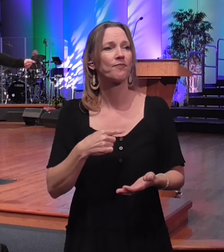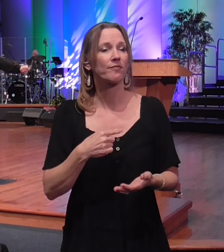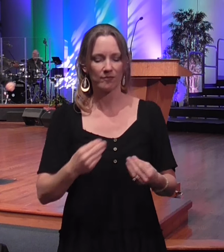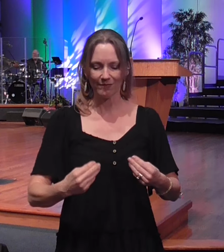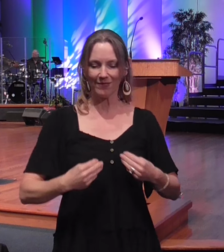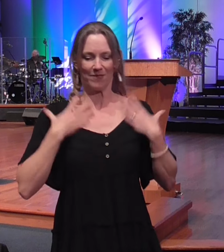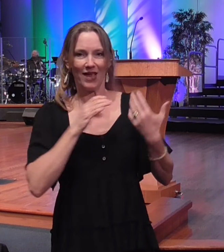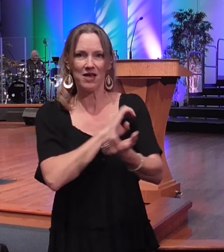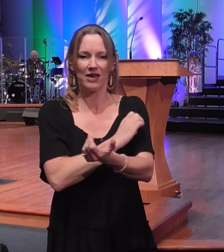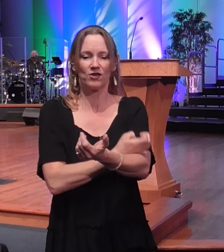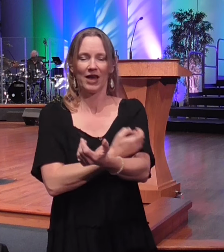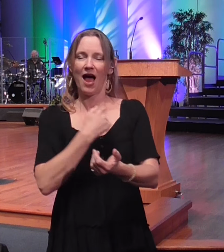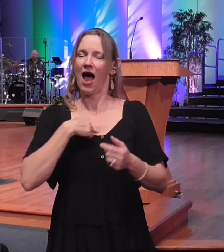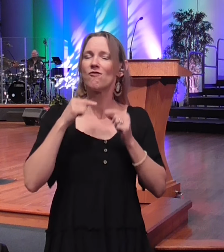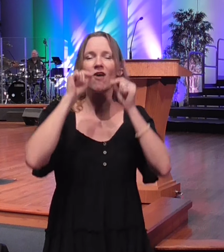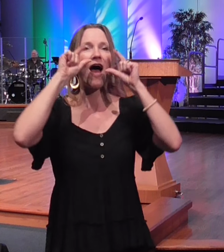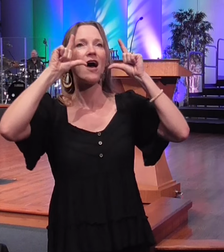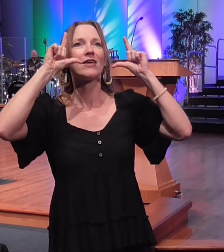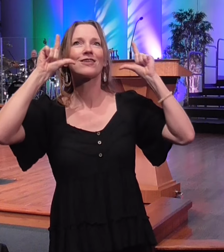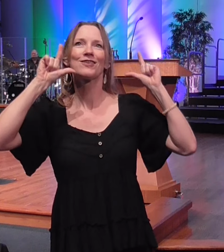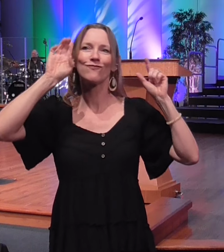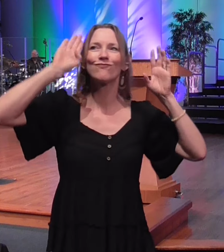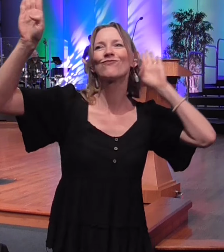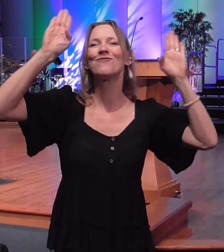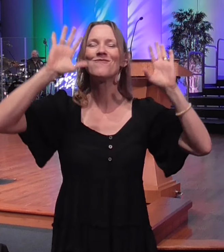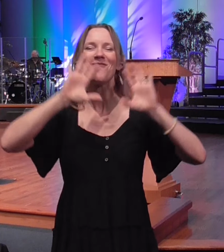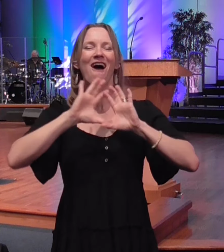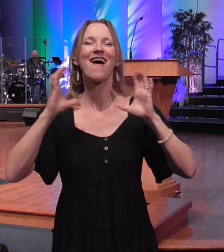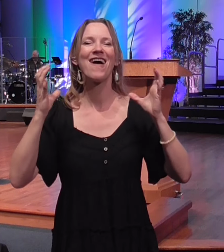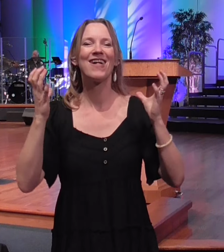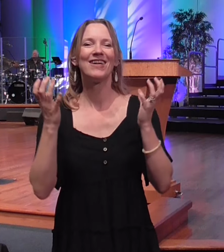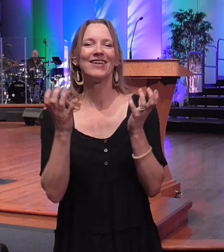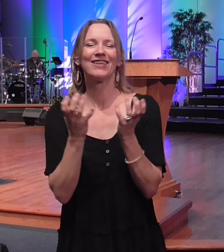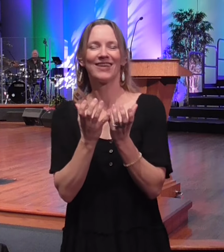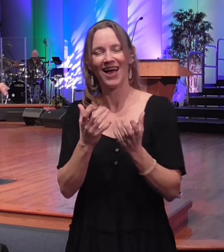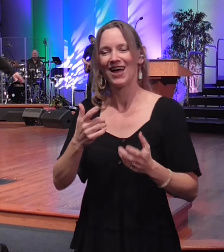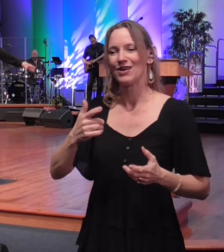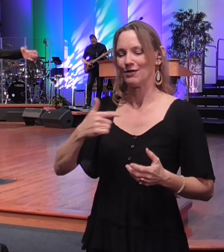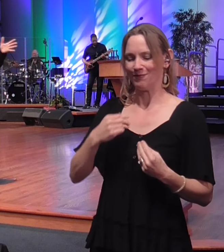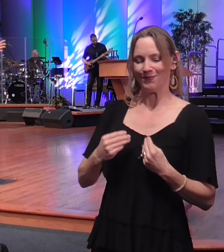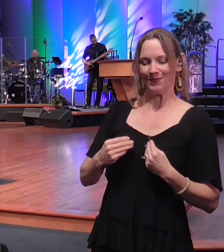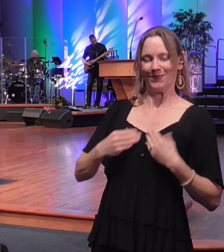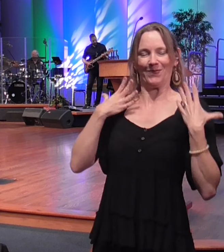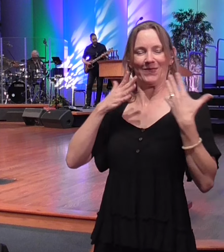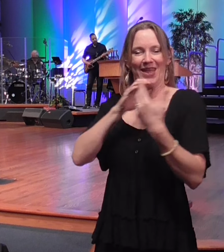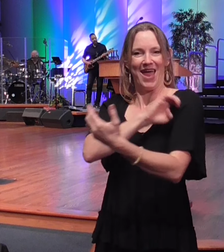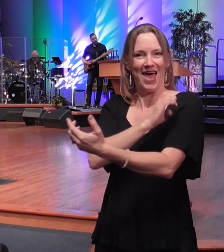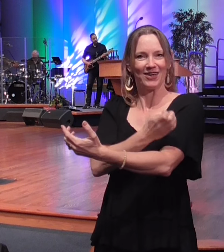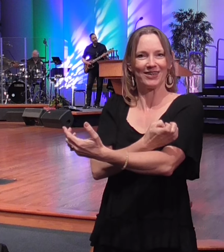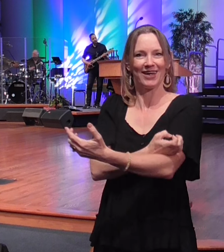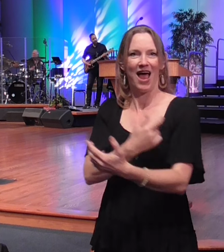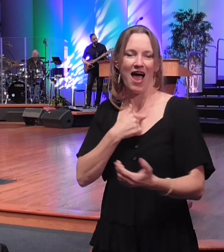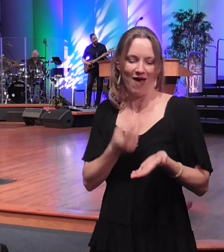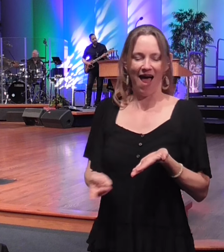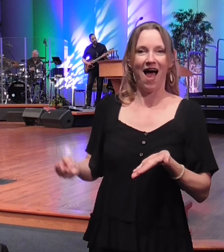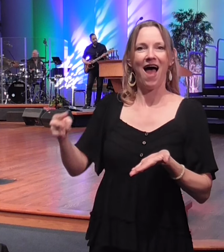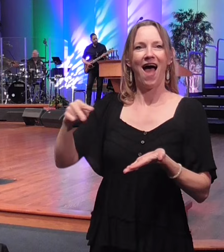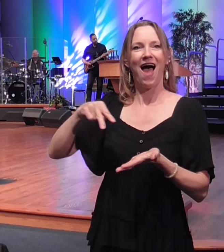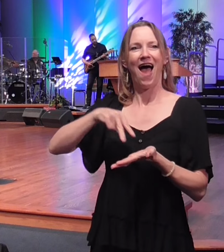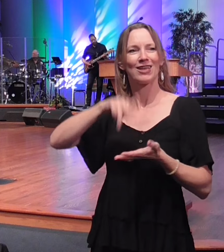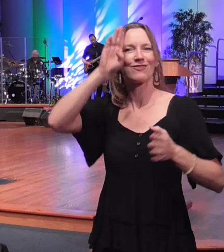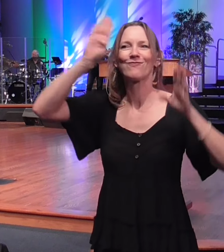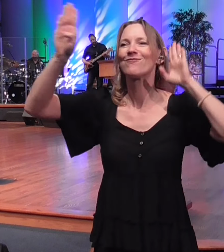with a burst of energy. I rise to greet the world, yeah. With a burst of energy, I